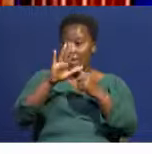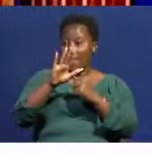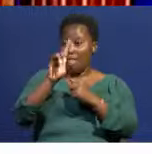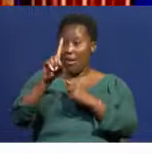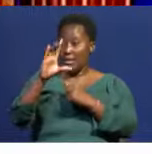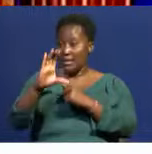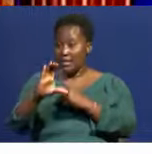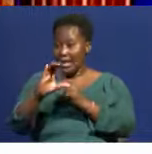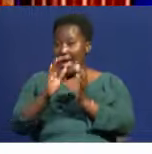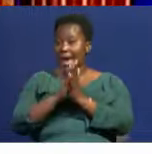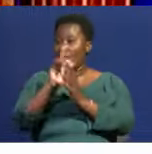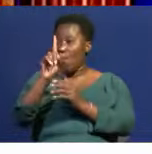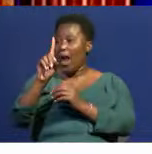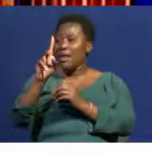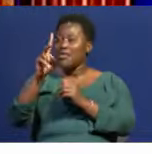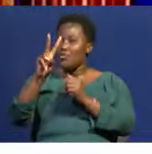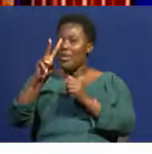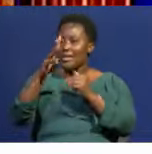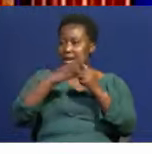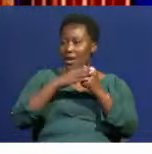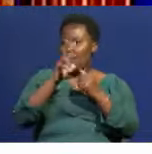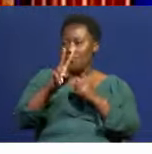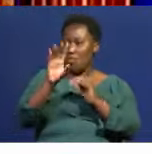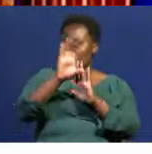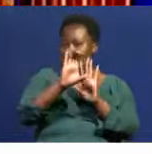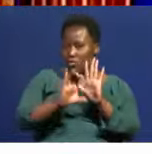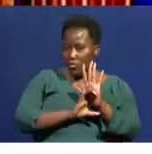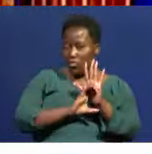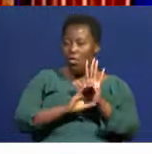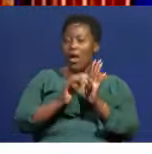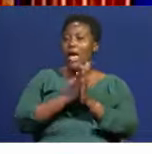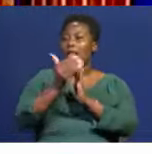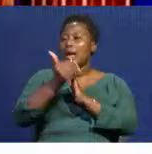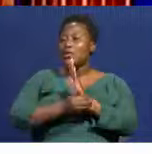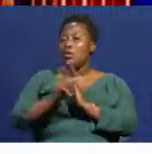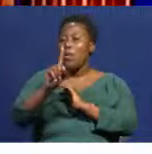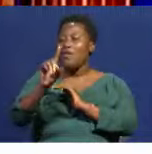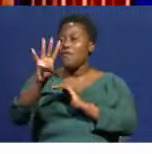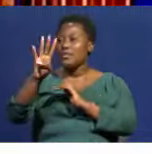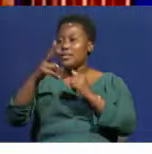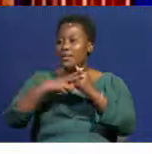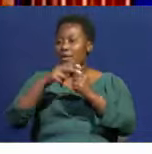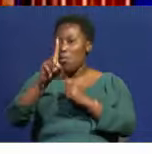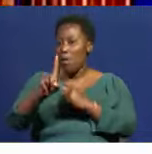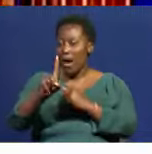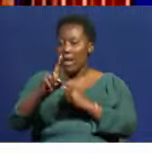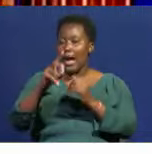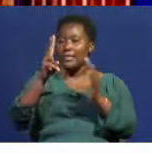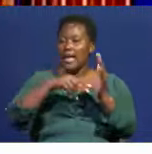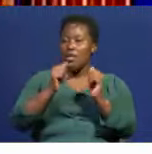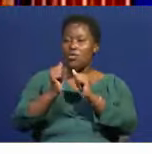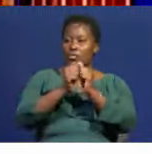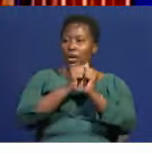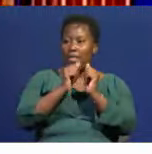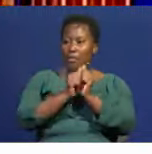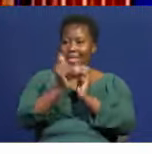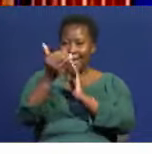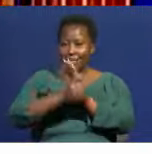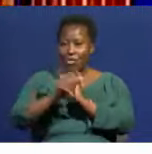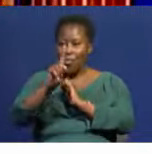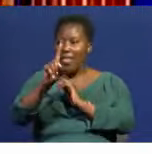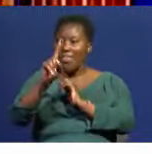75(1C) and 129(2) of the Constitution, and Articles 147(1) as read together with